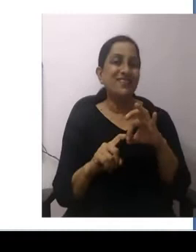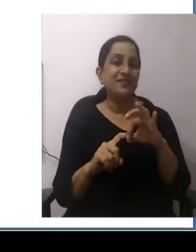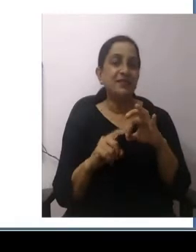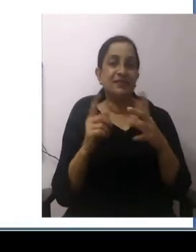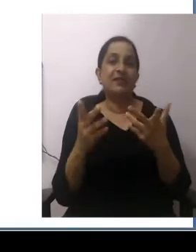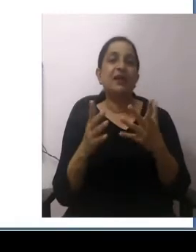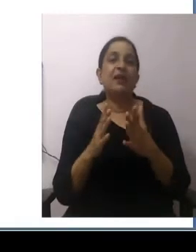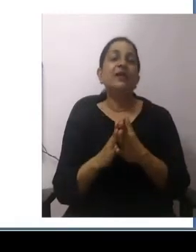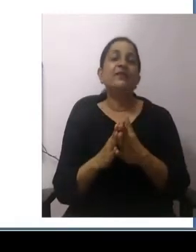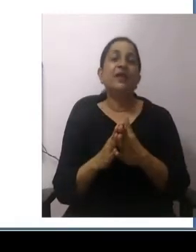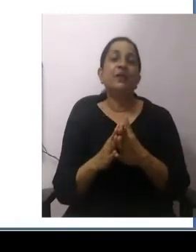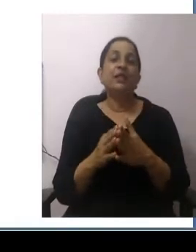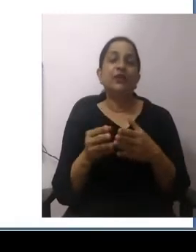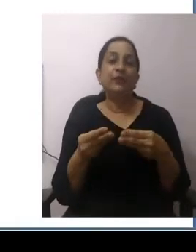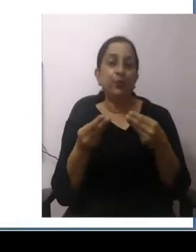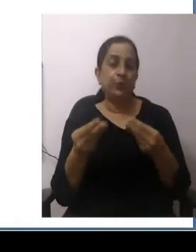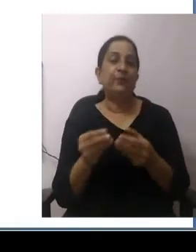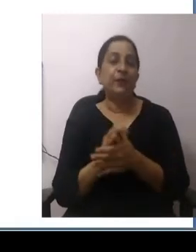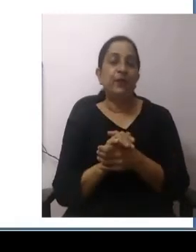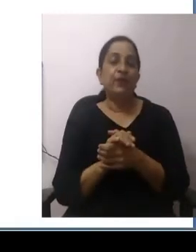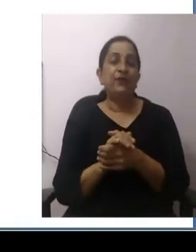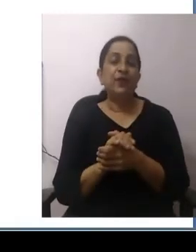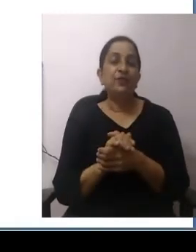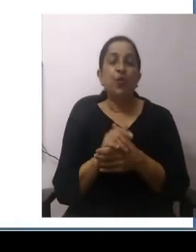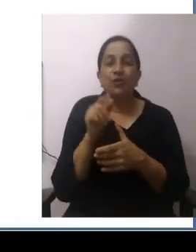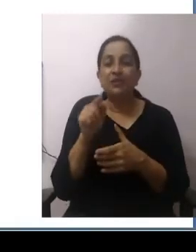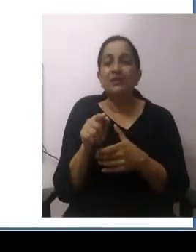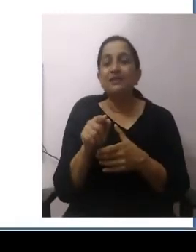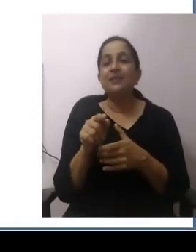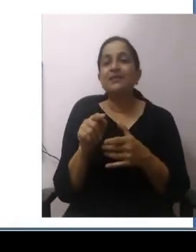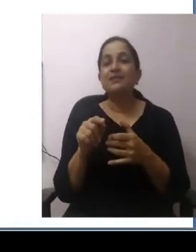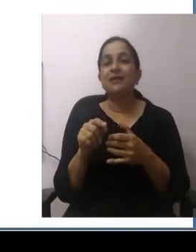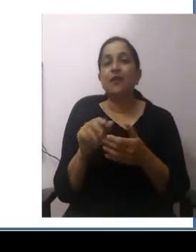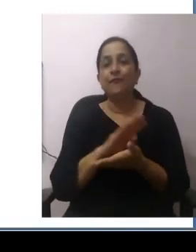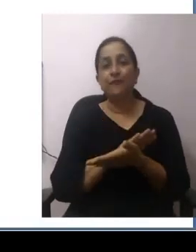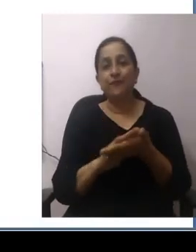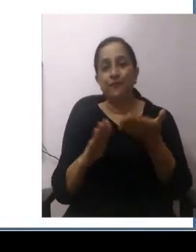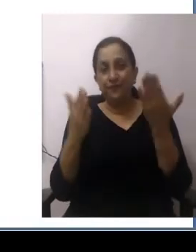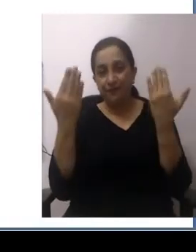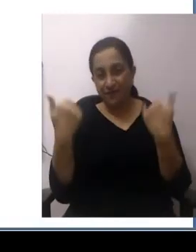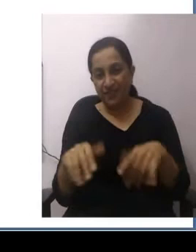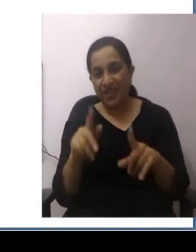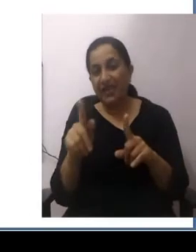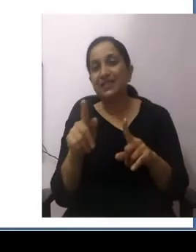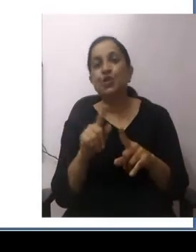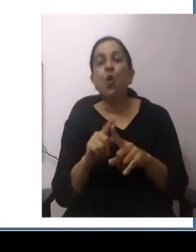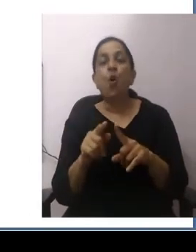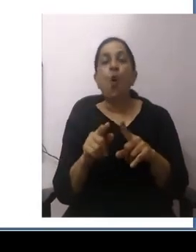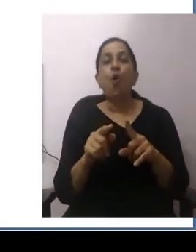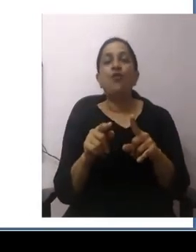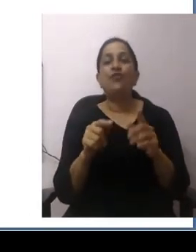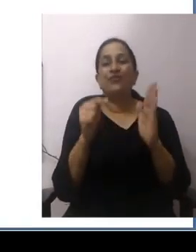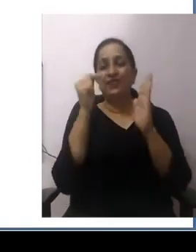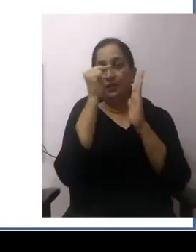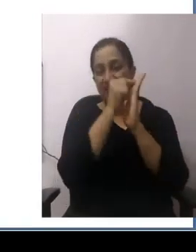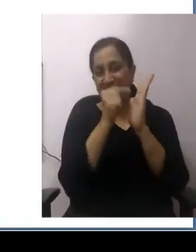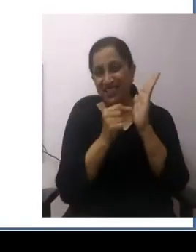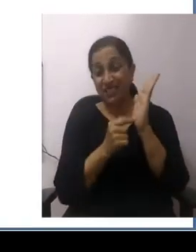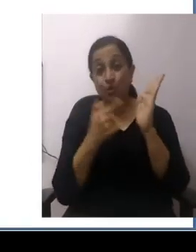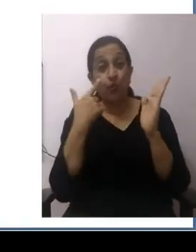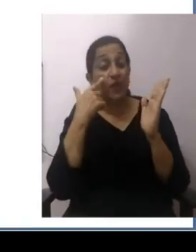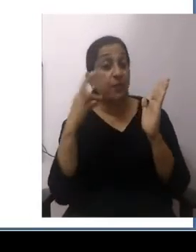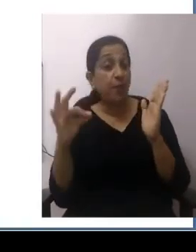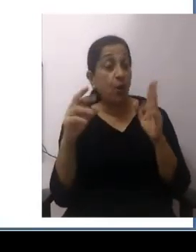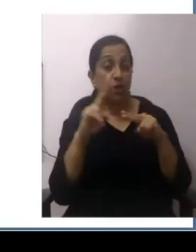So dear students, with this I have finished the list of important